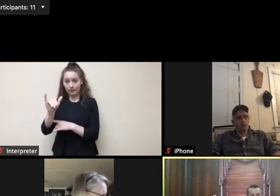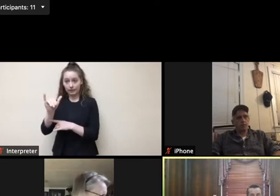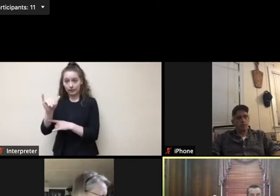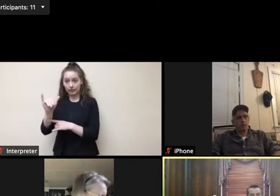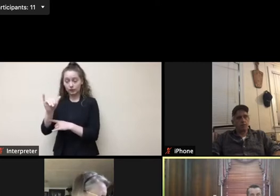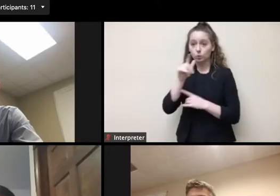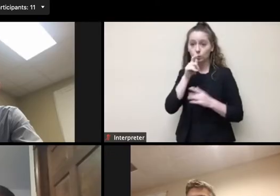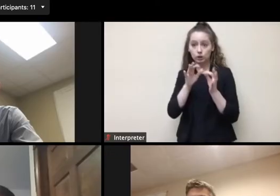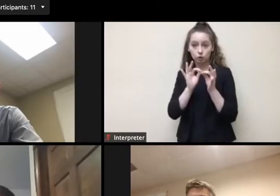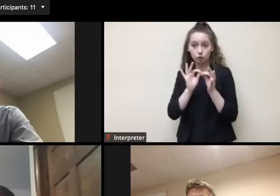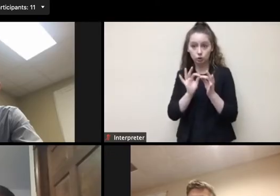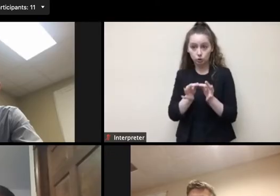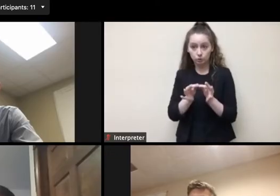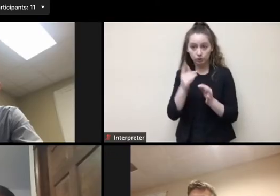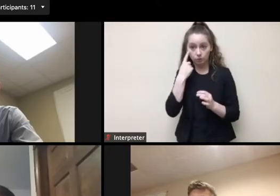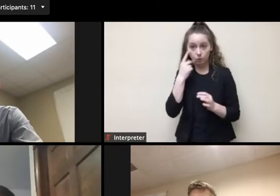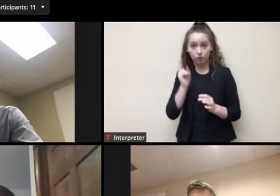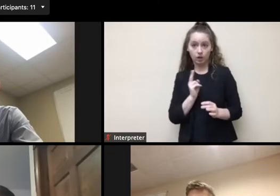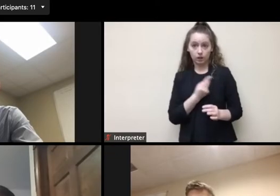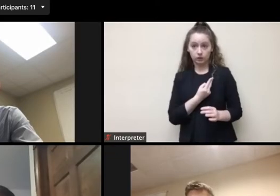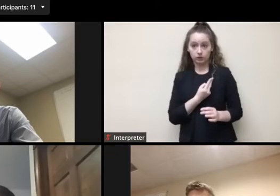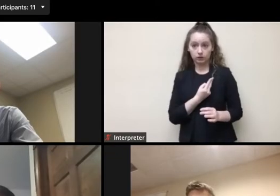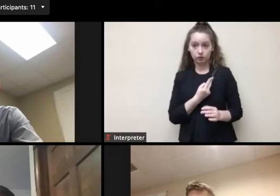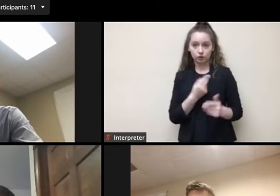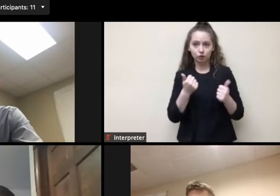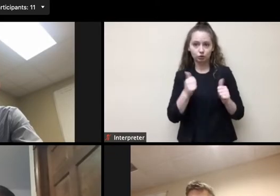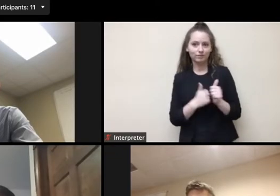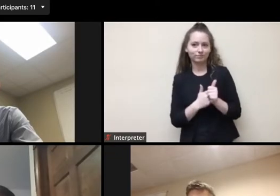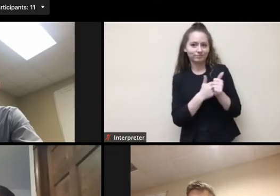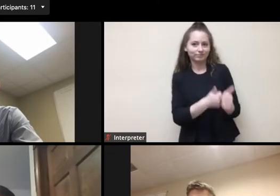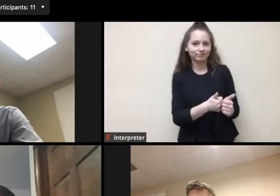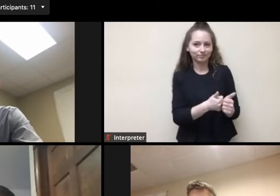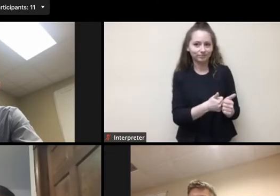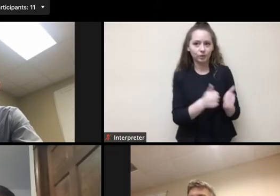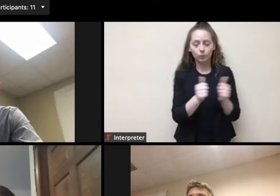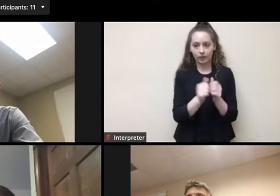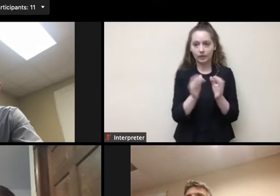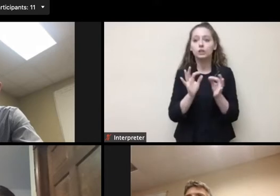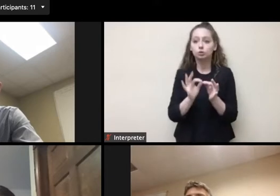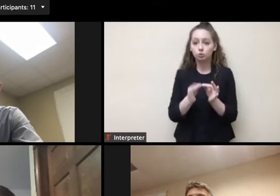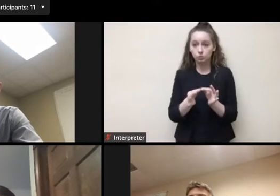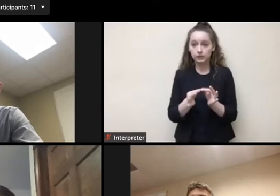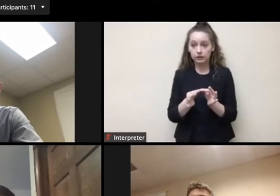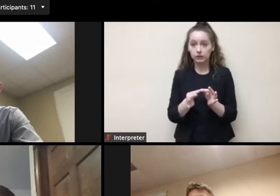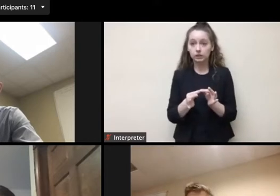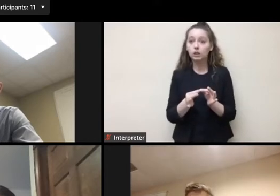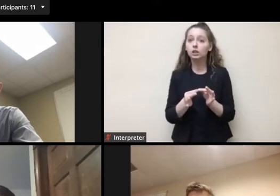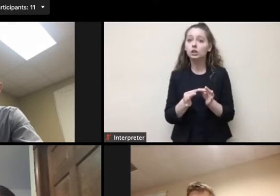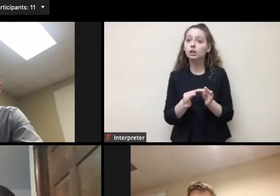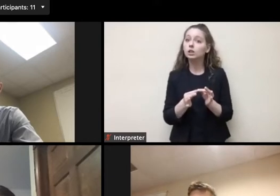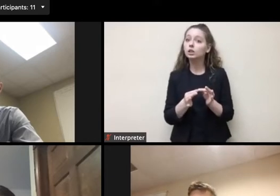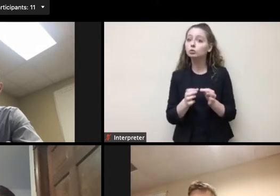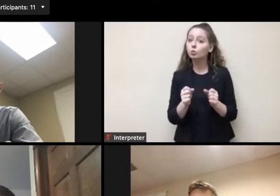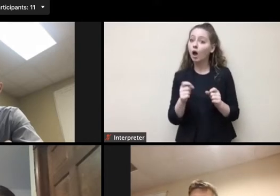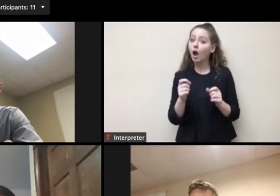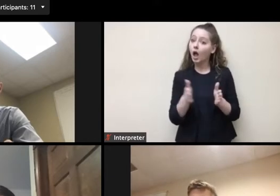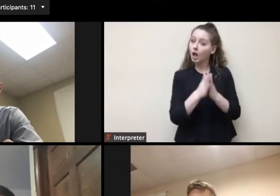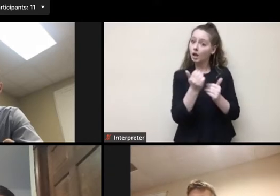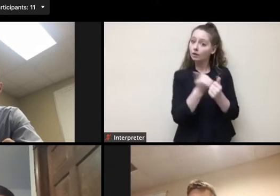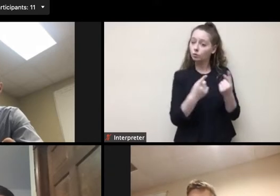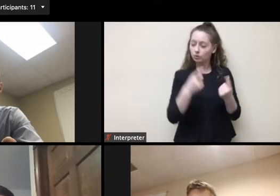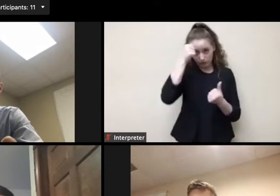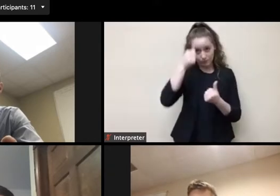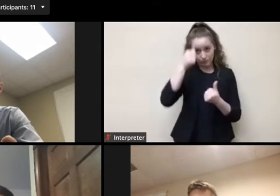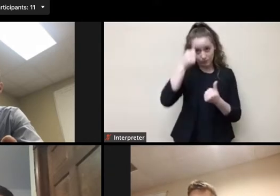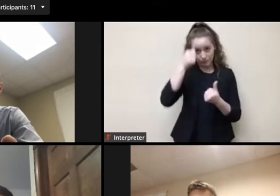translating for us. She's trying to keep up with her interpretation. So I'm asking everybody to keep Brittany in mind so